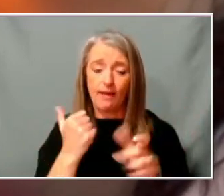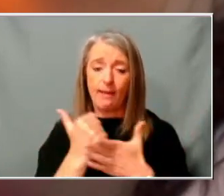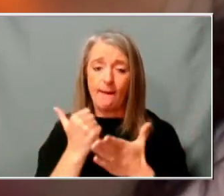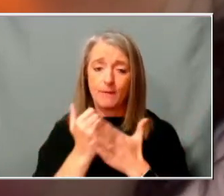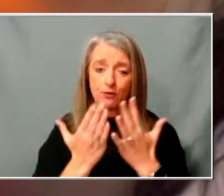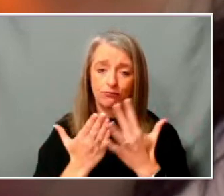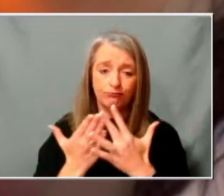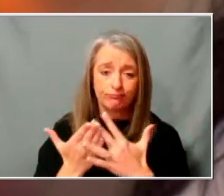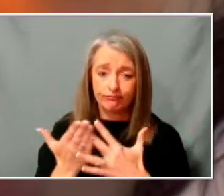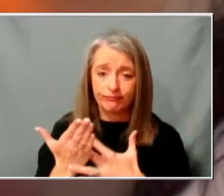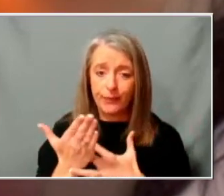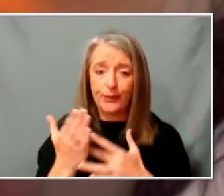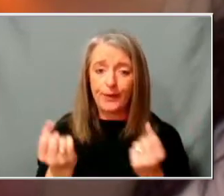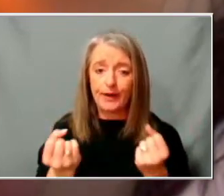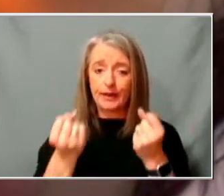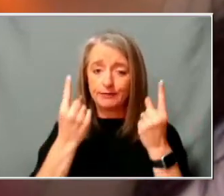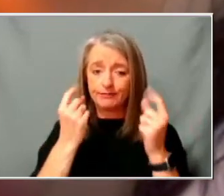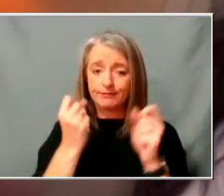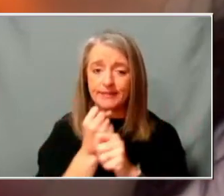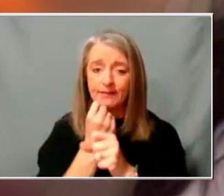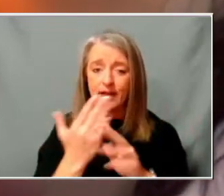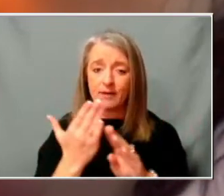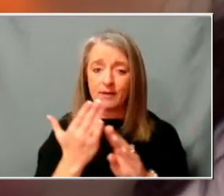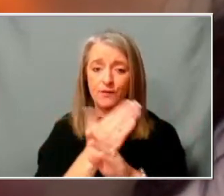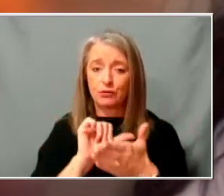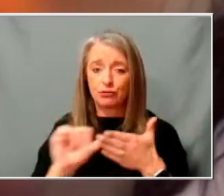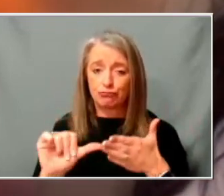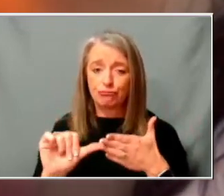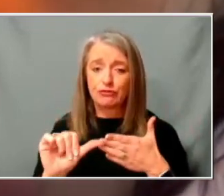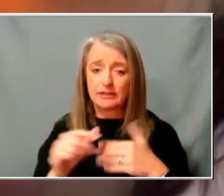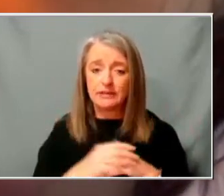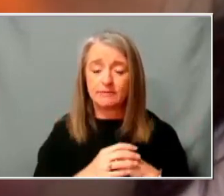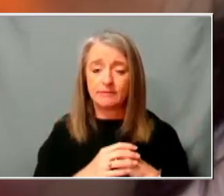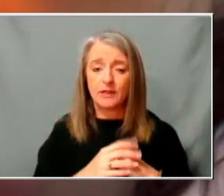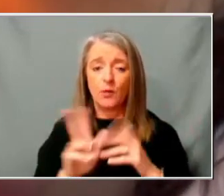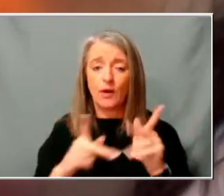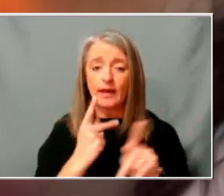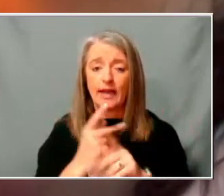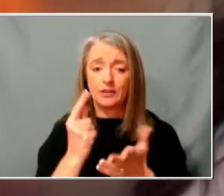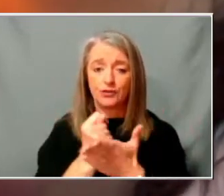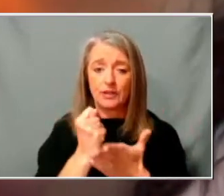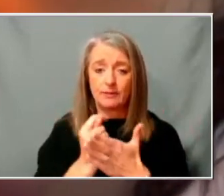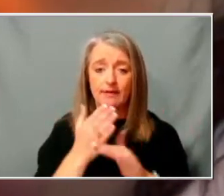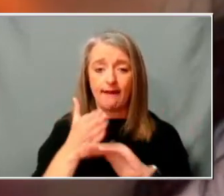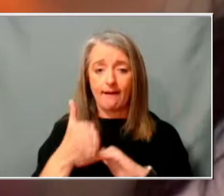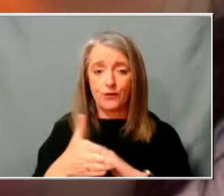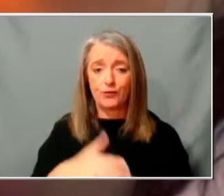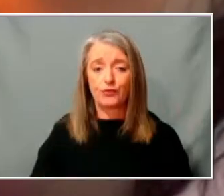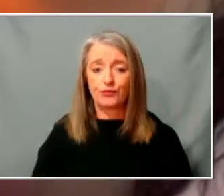you get a better understanding of the type of surgery that you're going into and the type of treatment that you're getting after.